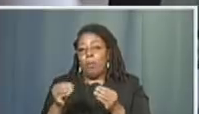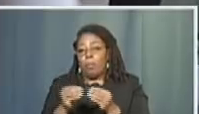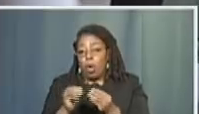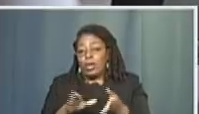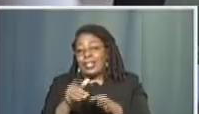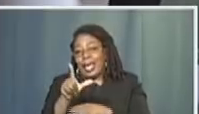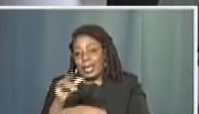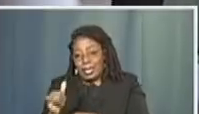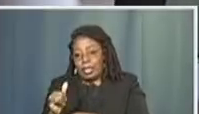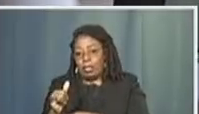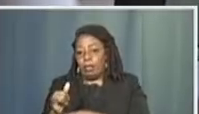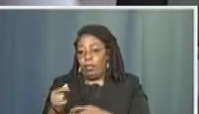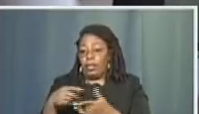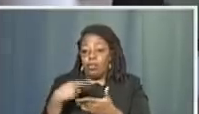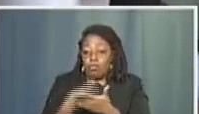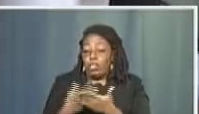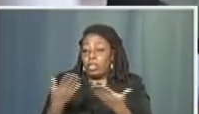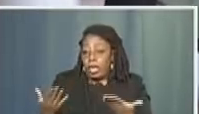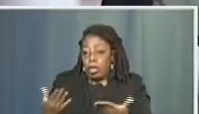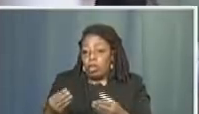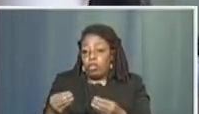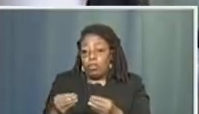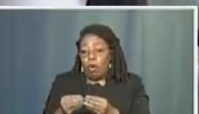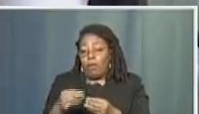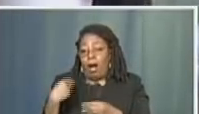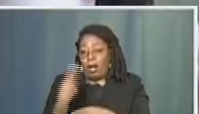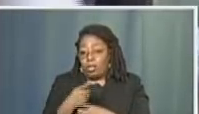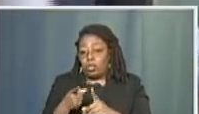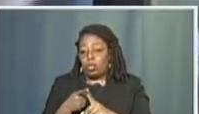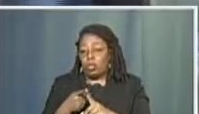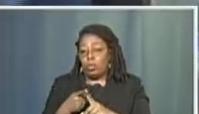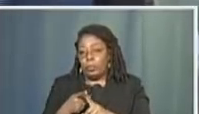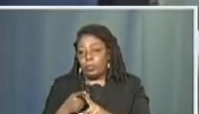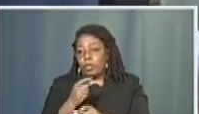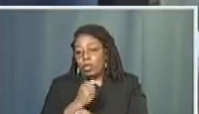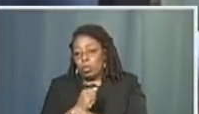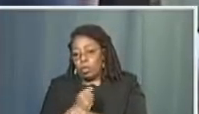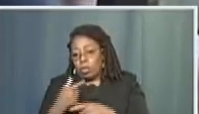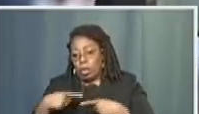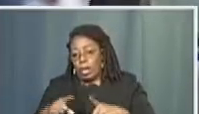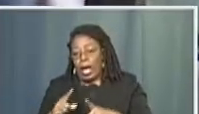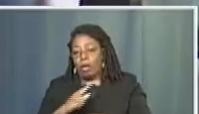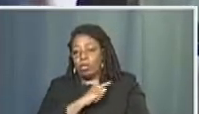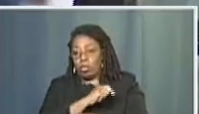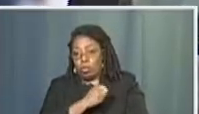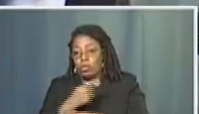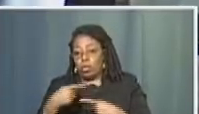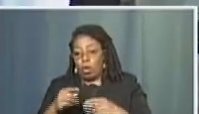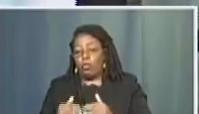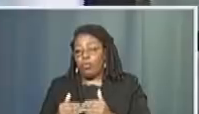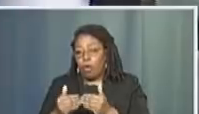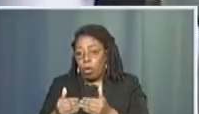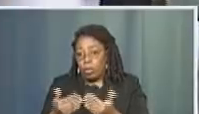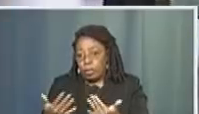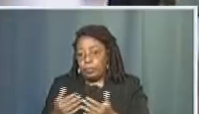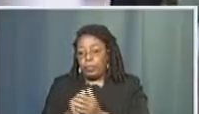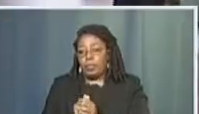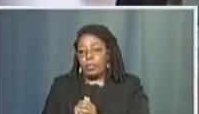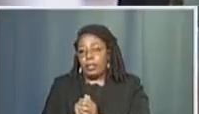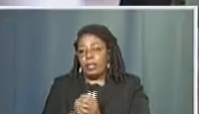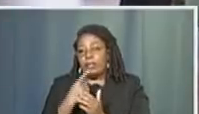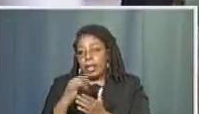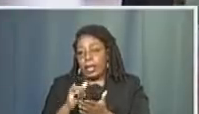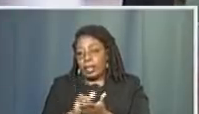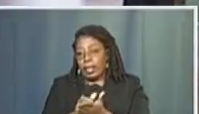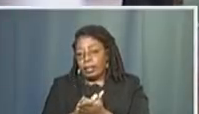us to be able to function effectively and allow our tourism to keep moving forward. So with that being said, I've